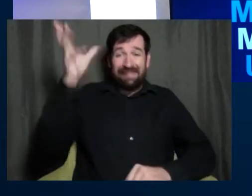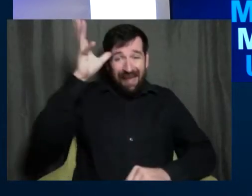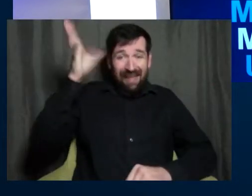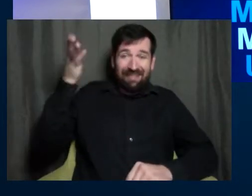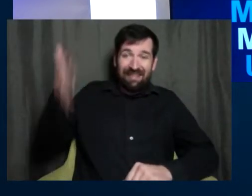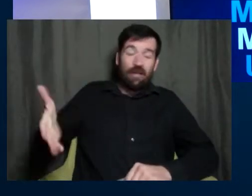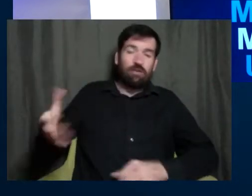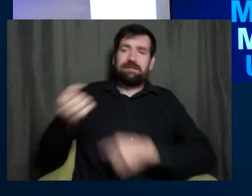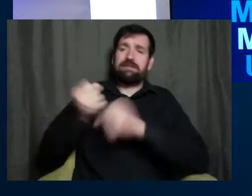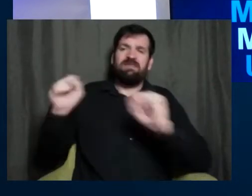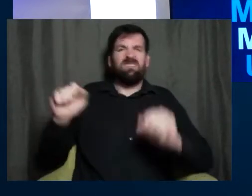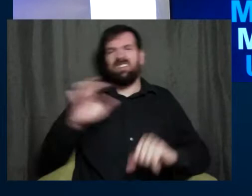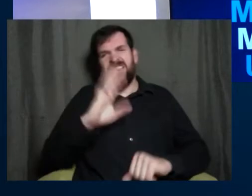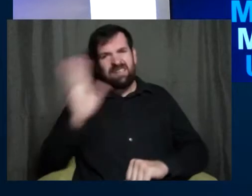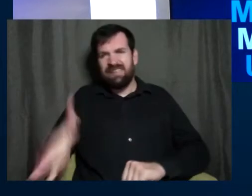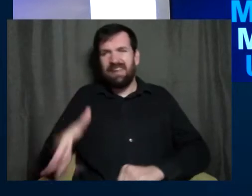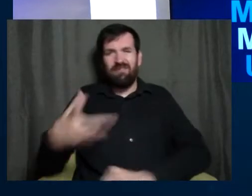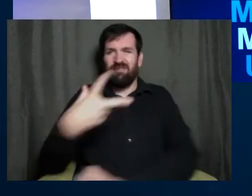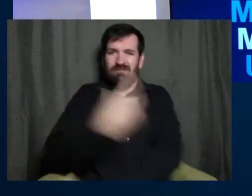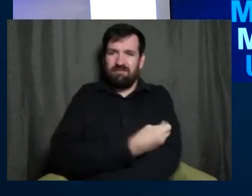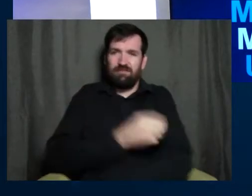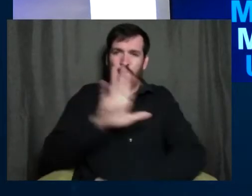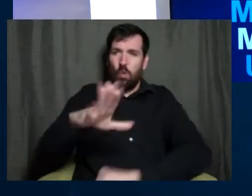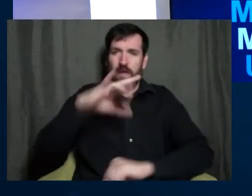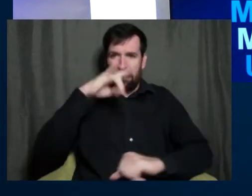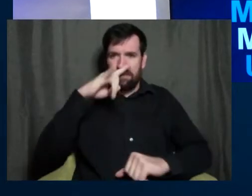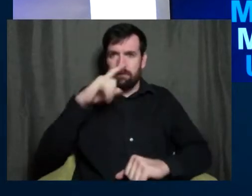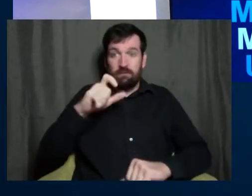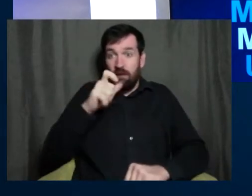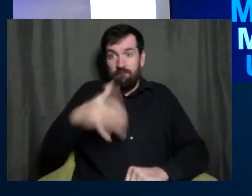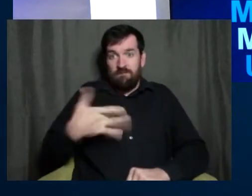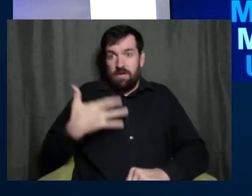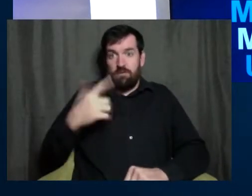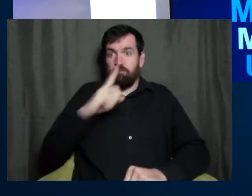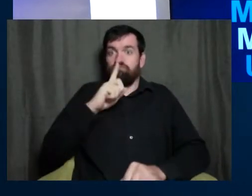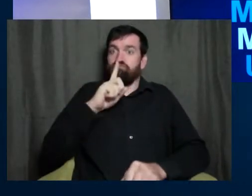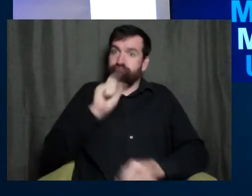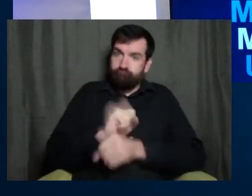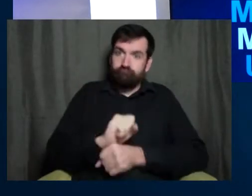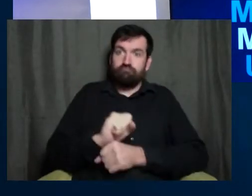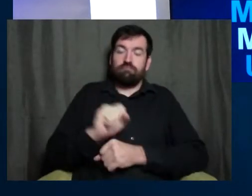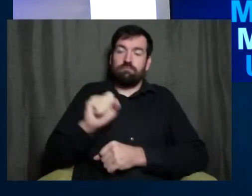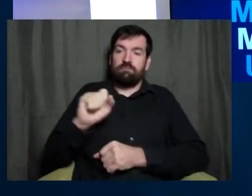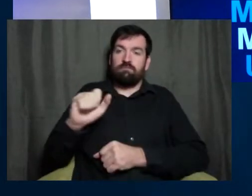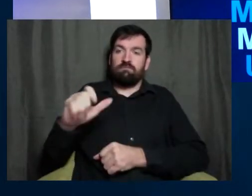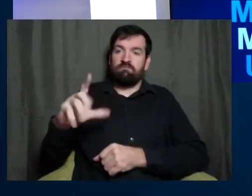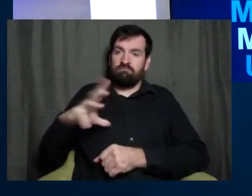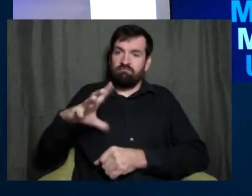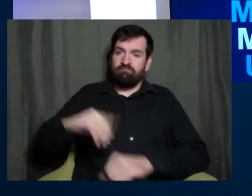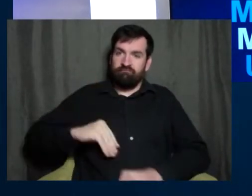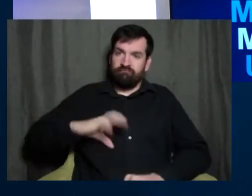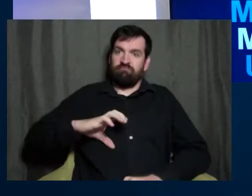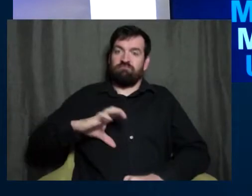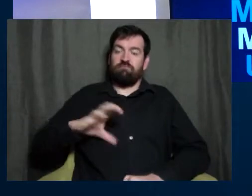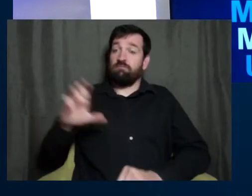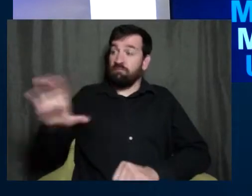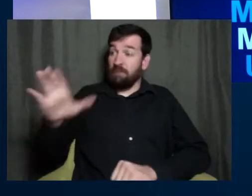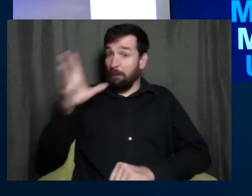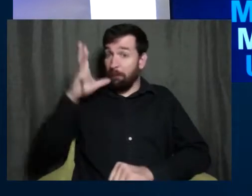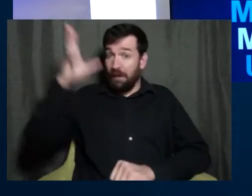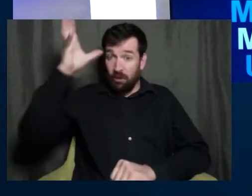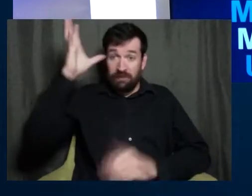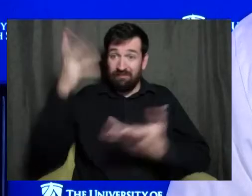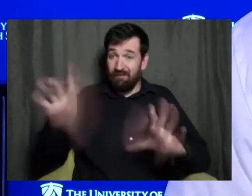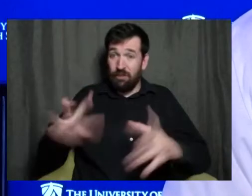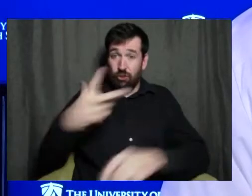never put something in your kid's arm that you did not feel 100% that this was right. So talk us through kind of, you're the parent here that's had your kids vaccinated. Tell us a little bit